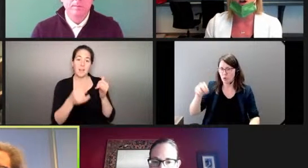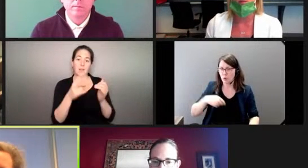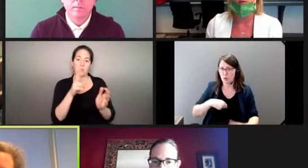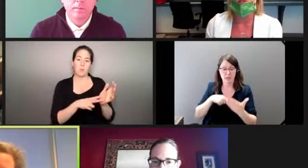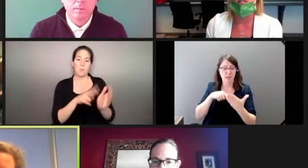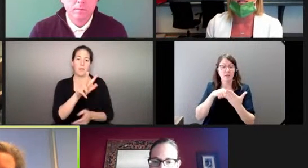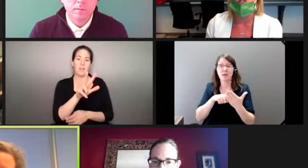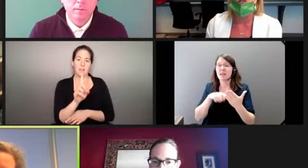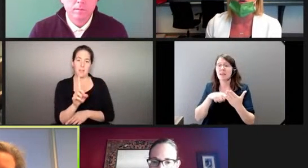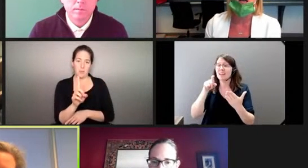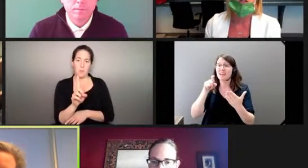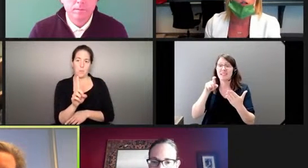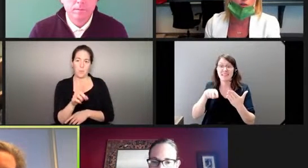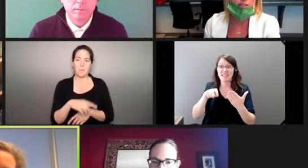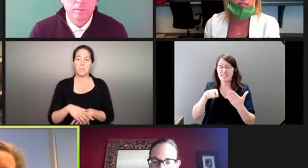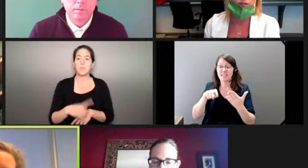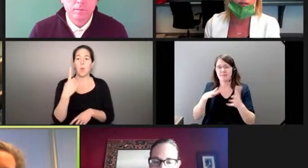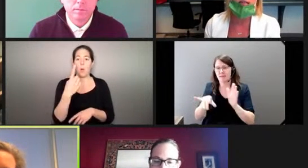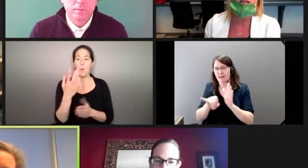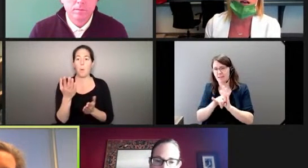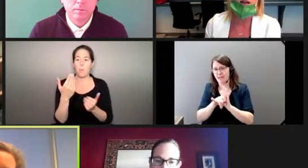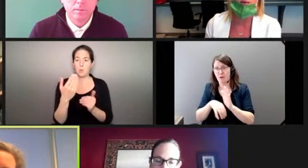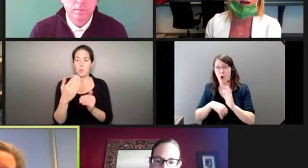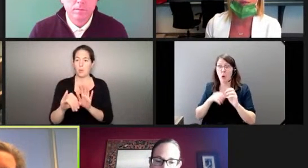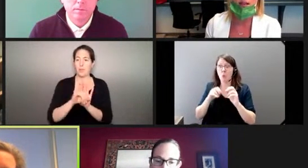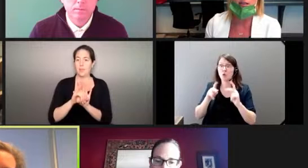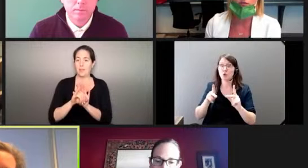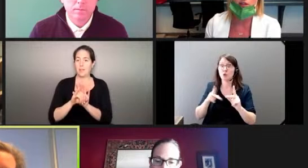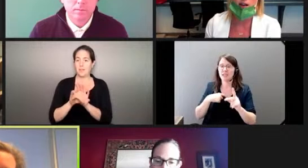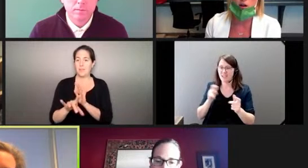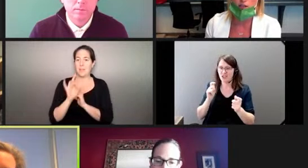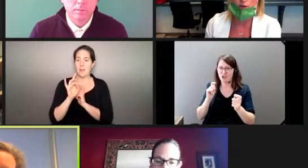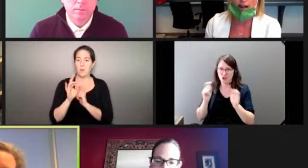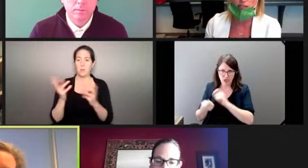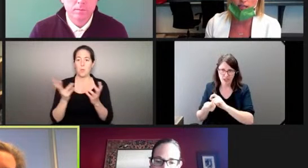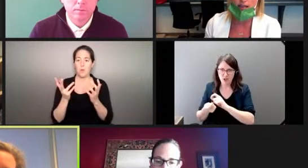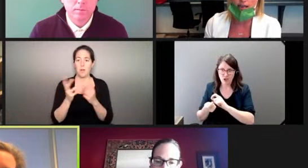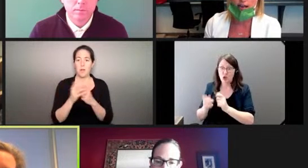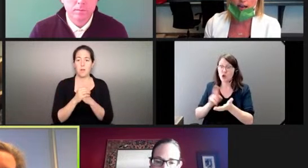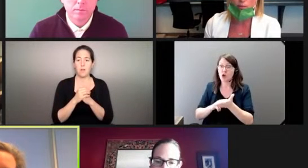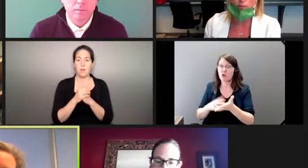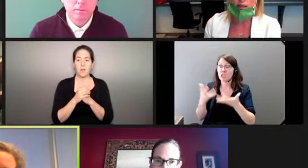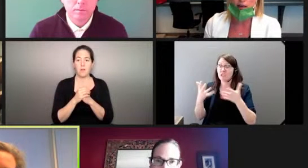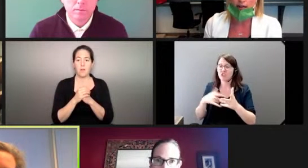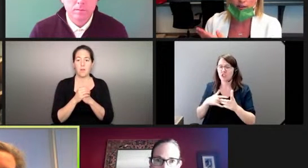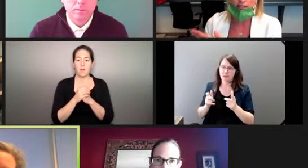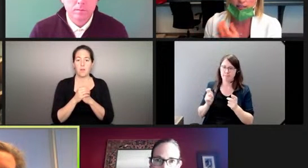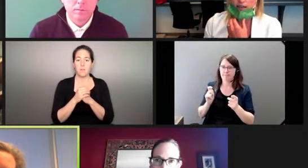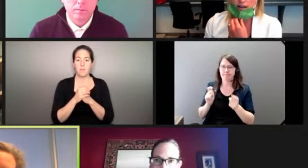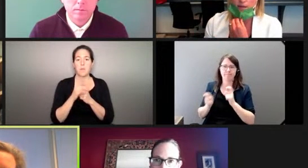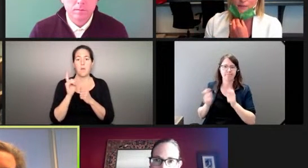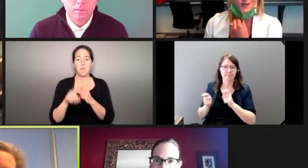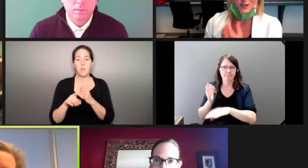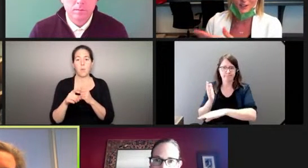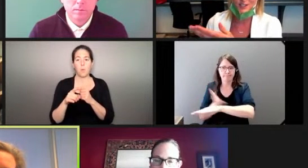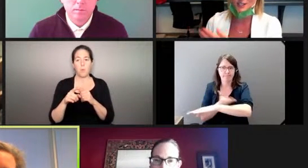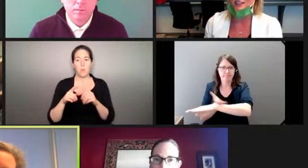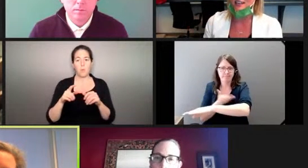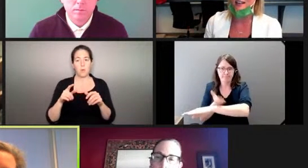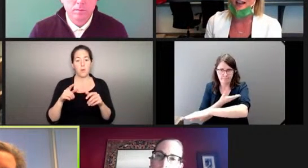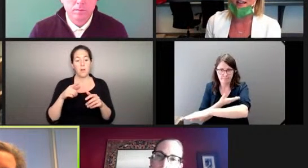but also the opportunity to do things differently at the end of that contract. And kind of as